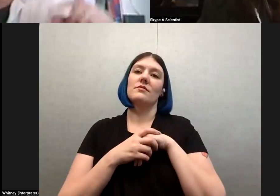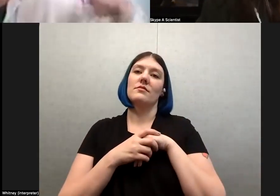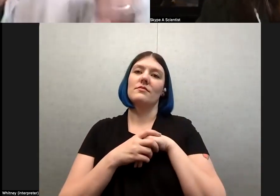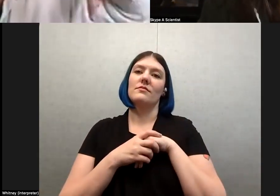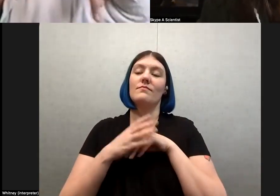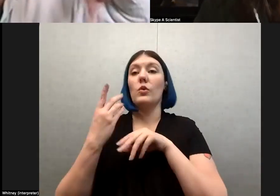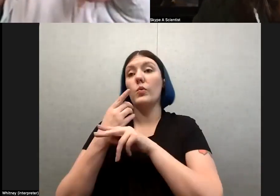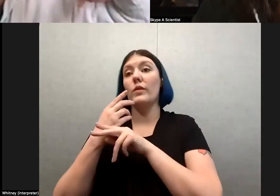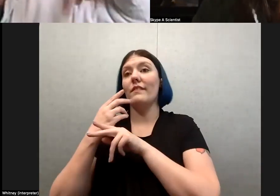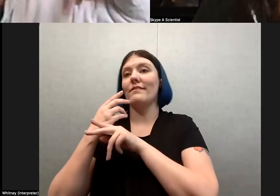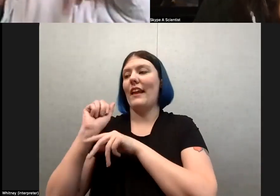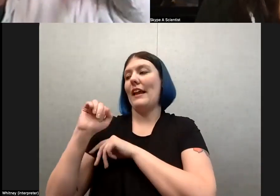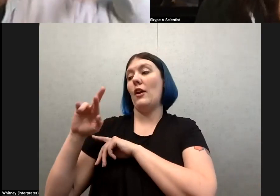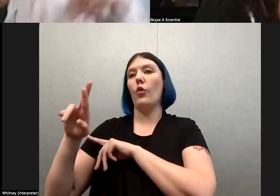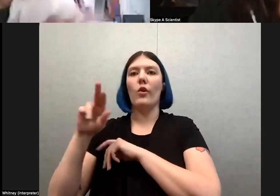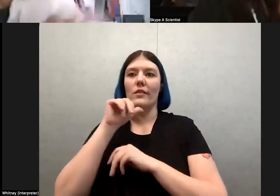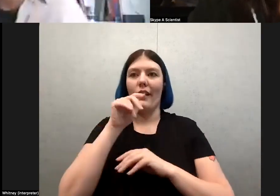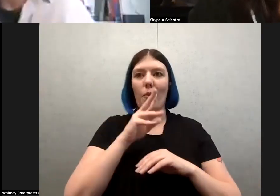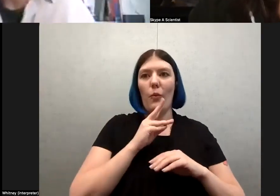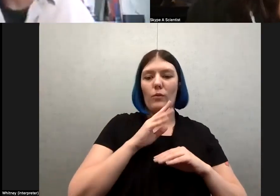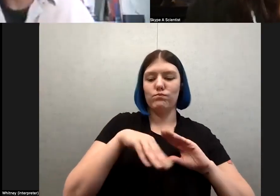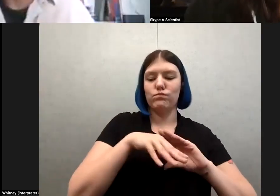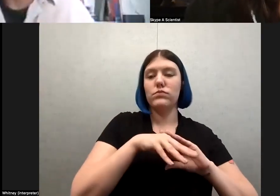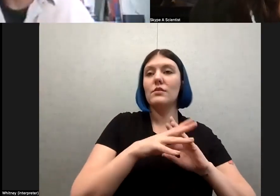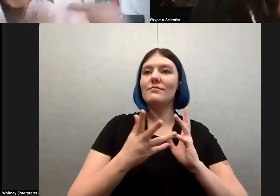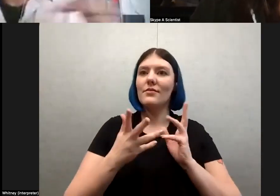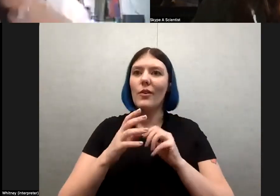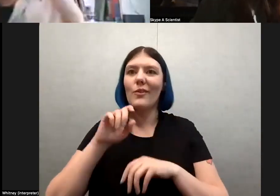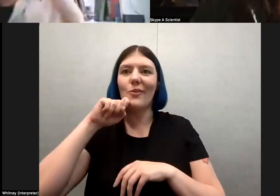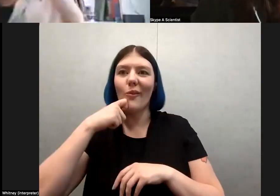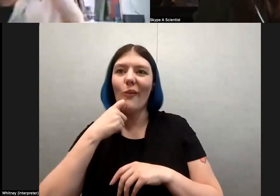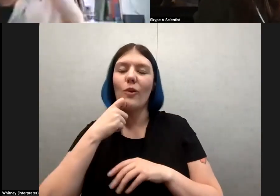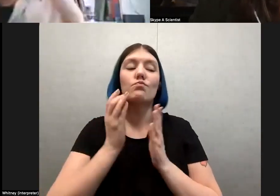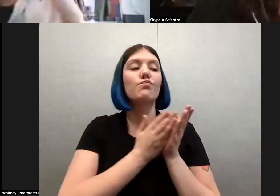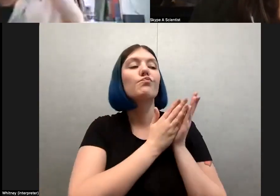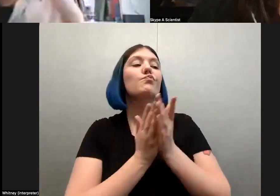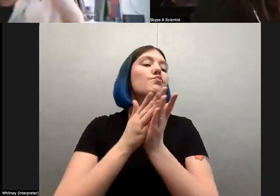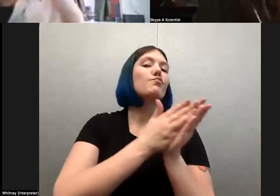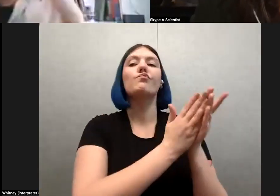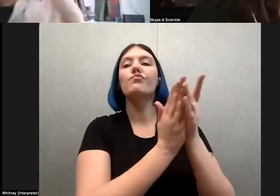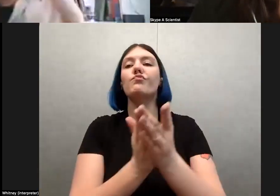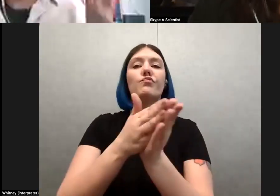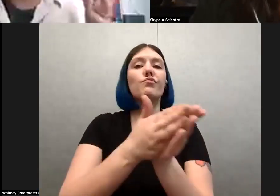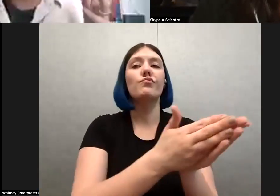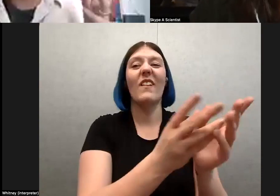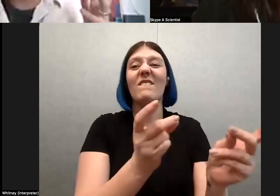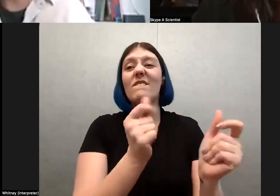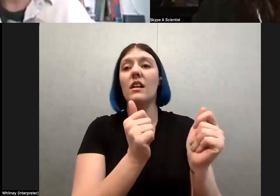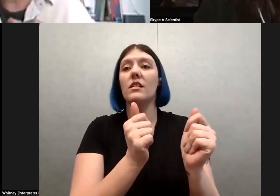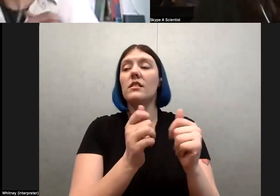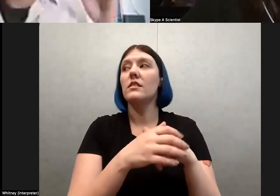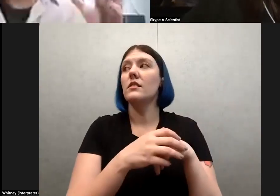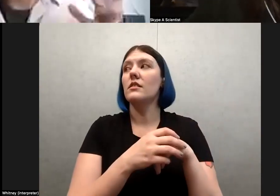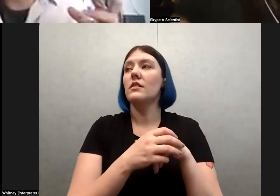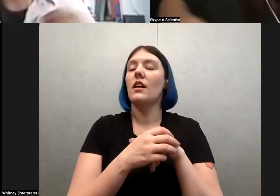of having like a regular propeller in the water. And so you can go through the Everglades and you can cover a lot of distance, and you can go to